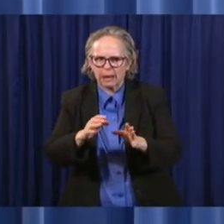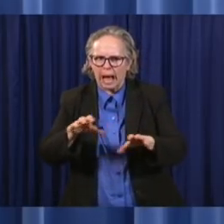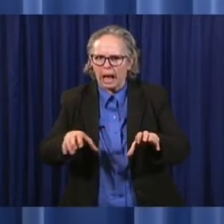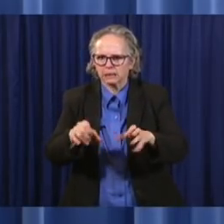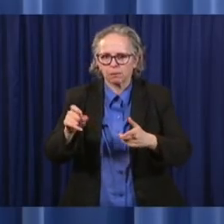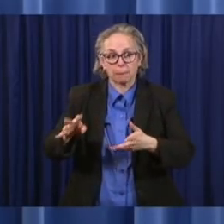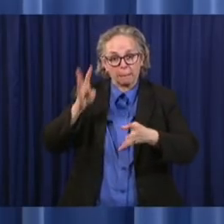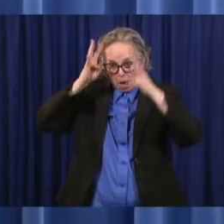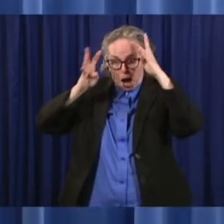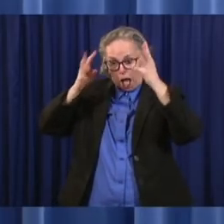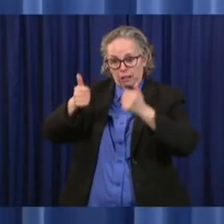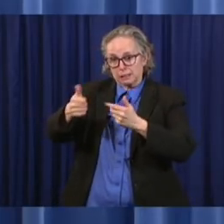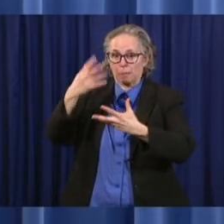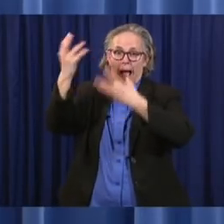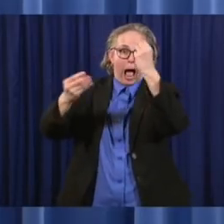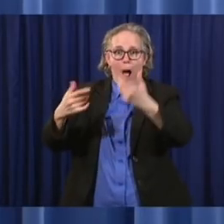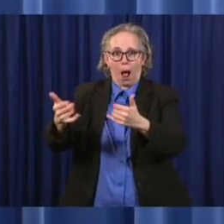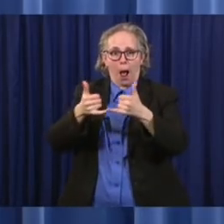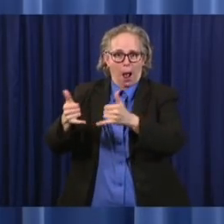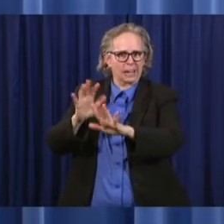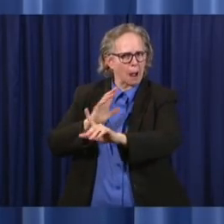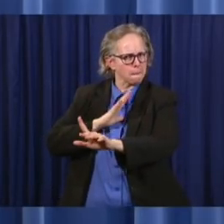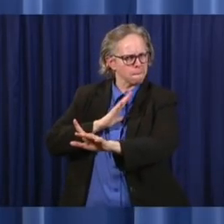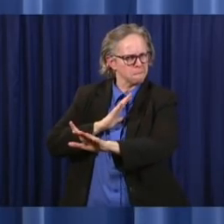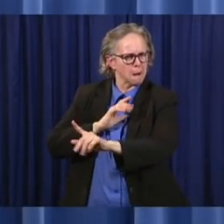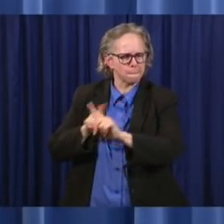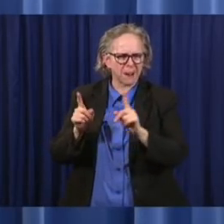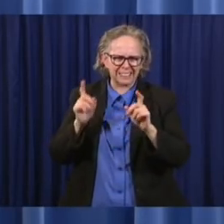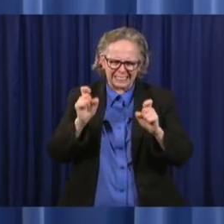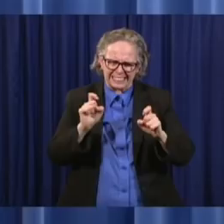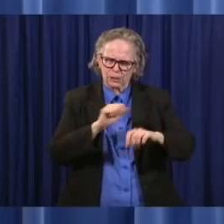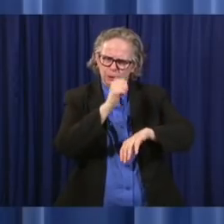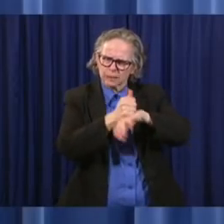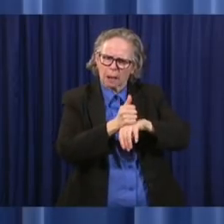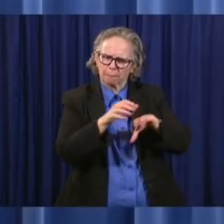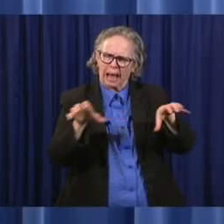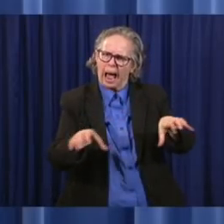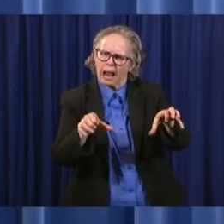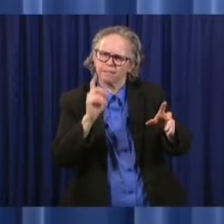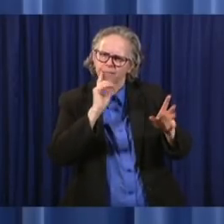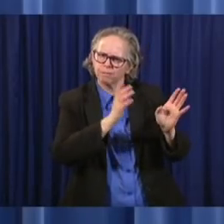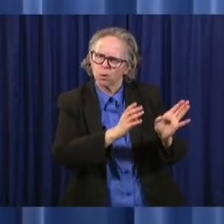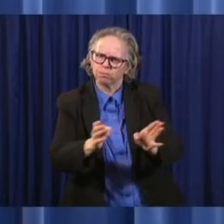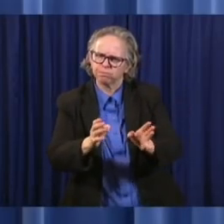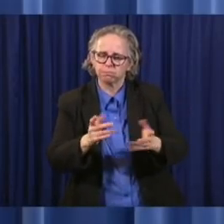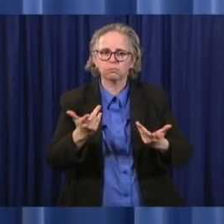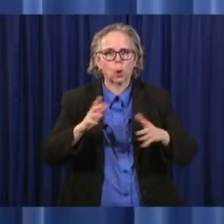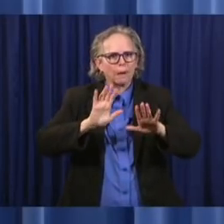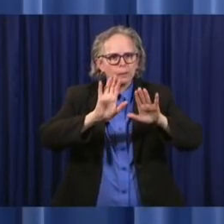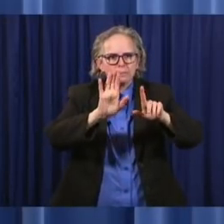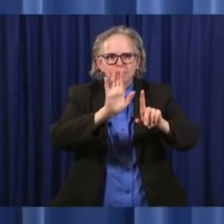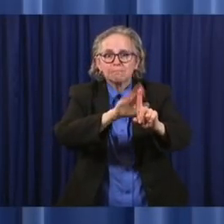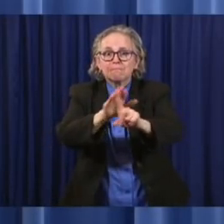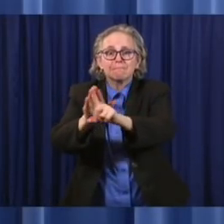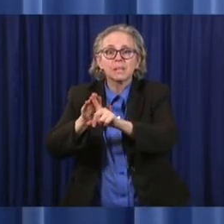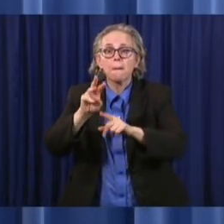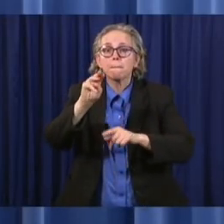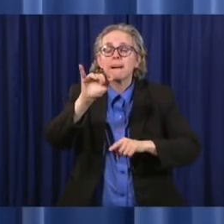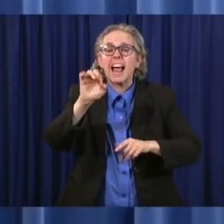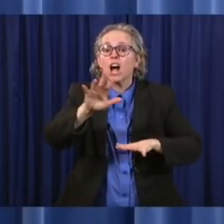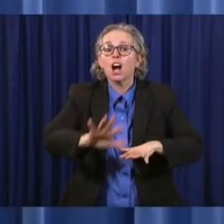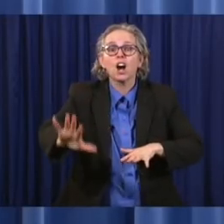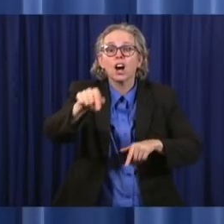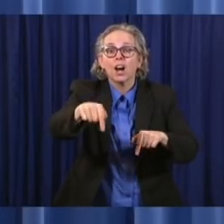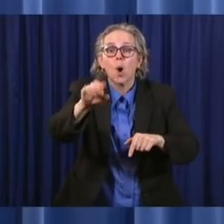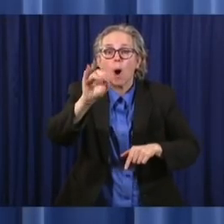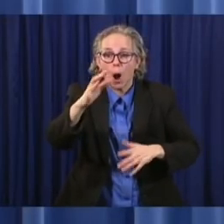out. But so trying to figure out, and I've asked mayors around the state to come with us with kind